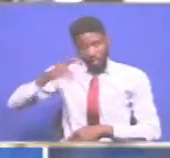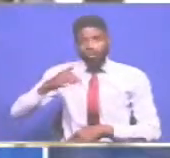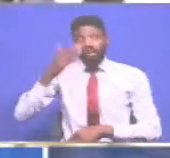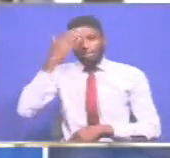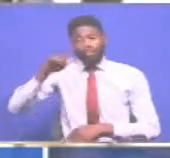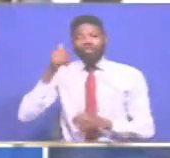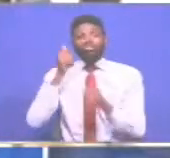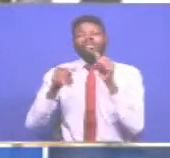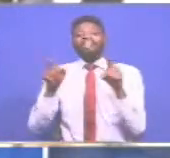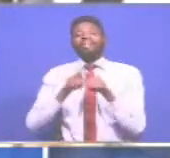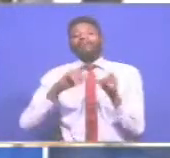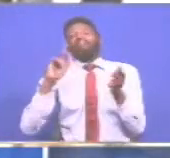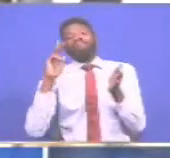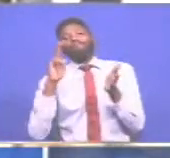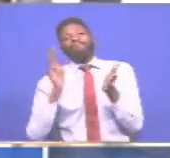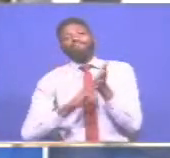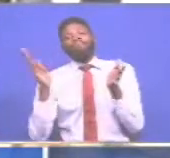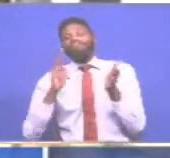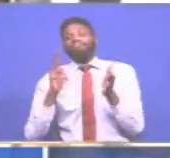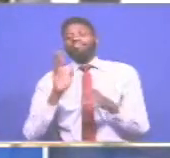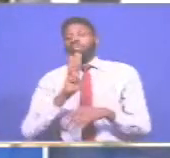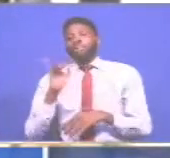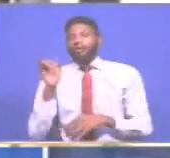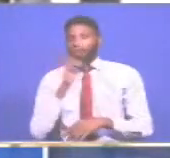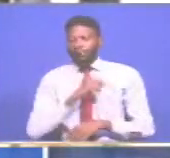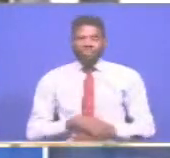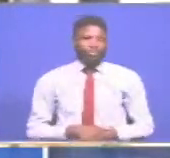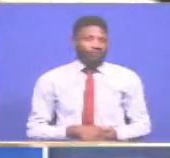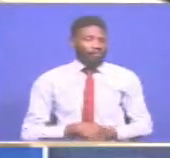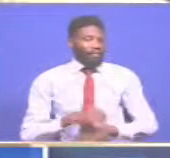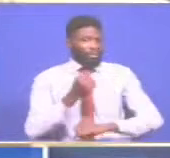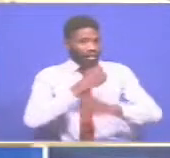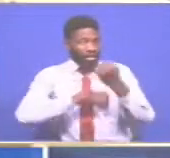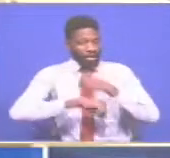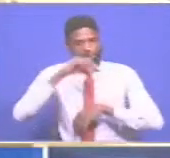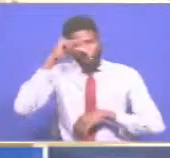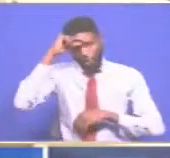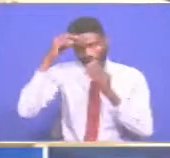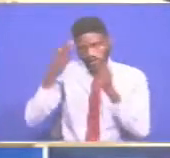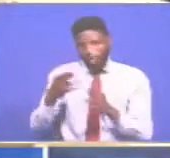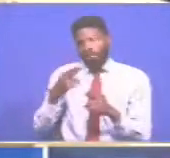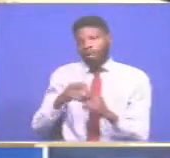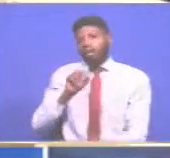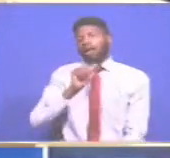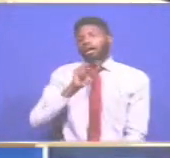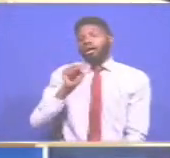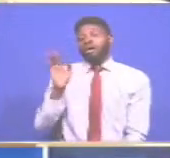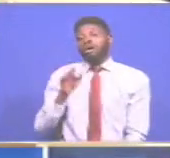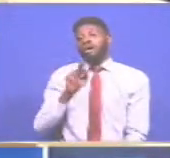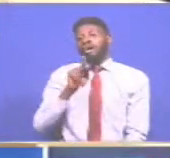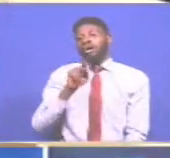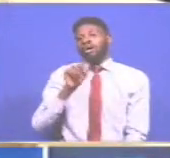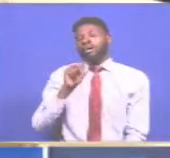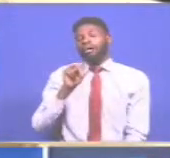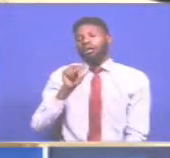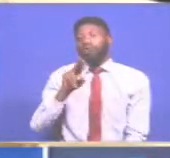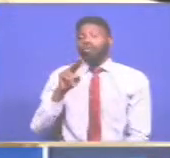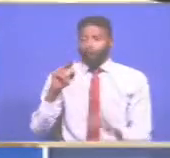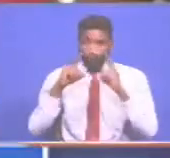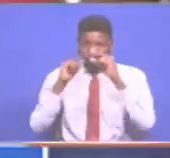Acting Nairobi County Governor Anne Kananu says the BBI bill will improve the current constitution to fulfill